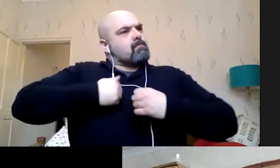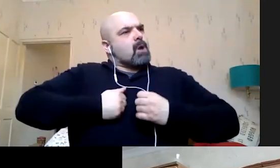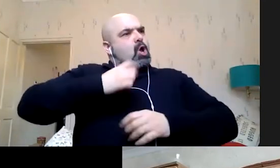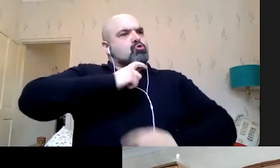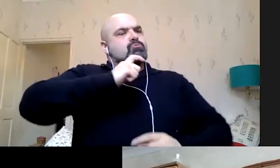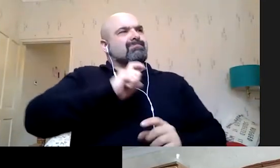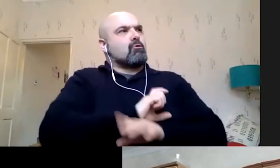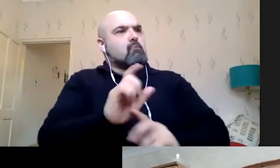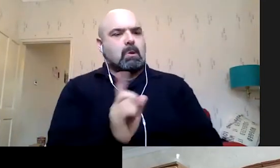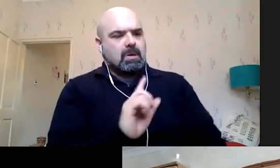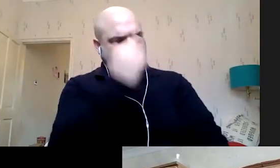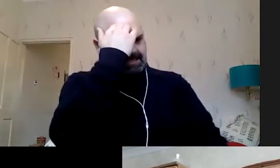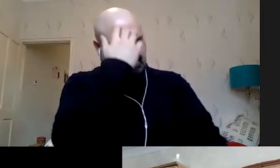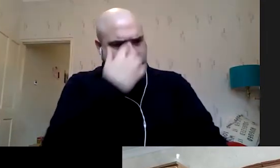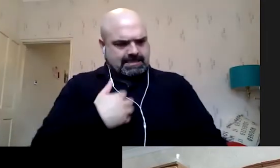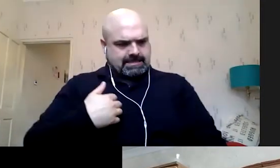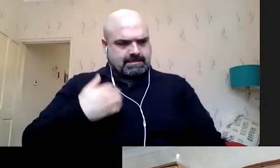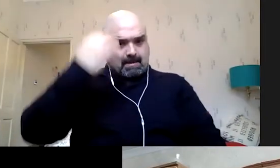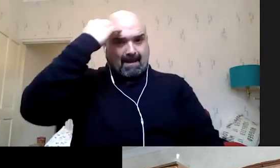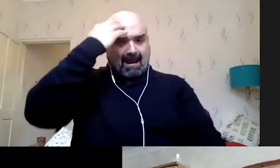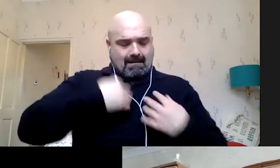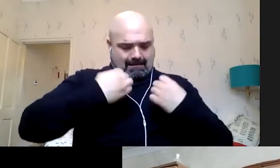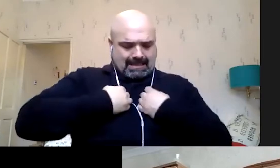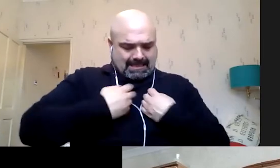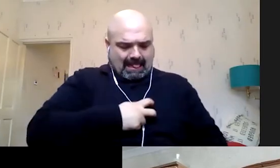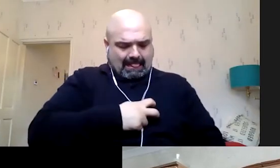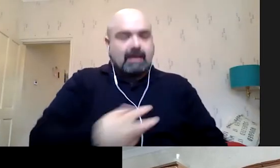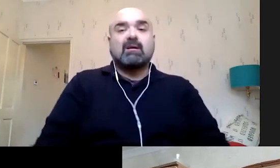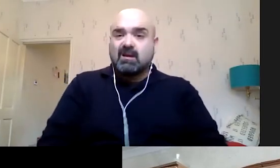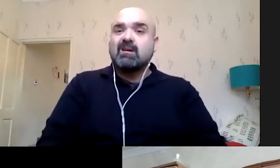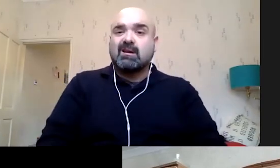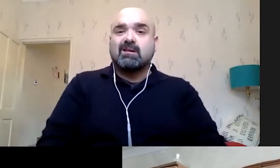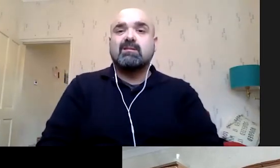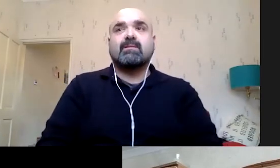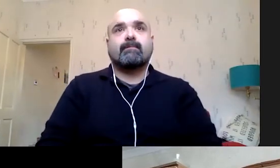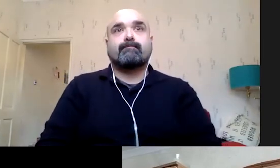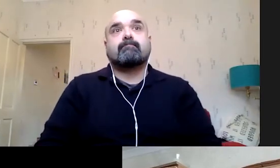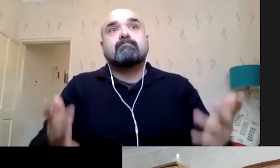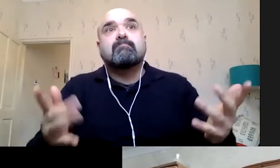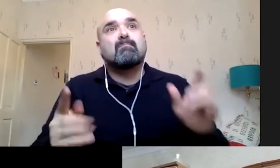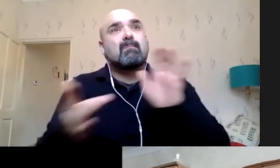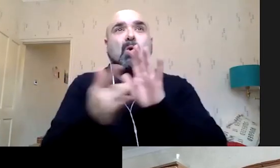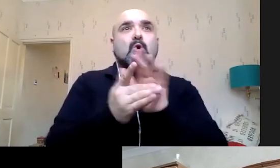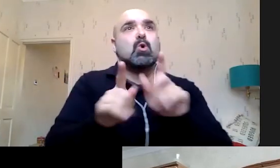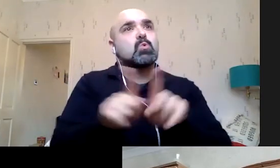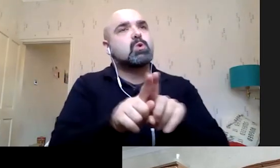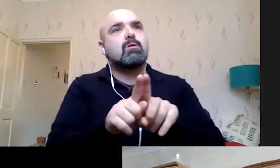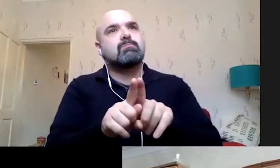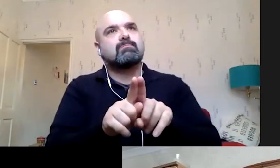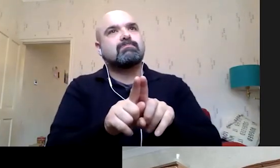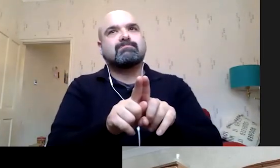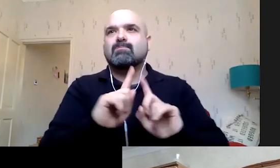whatever, which is still clearly there in people's minds. And I think the other thing is not wanting to be only